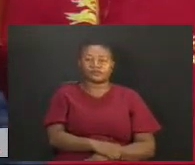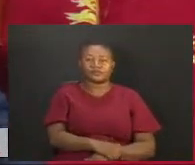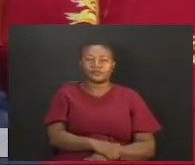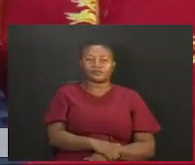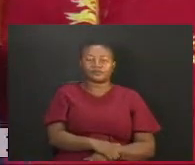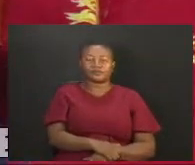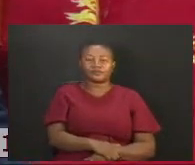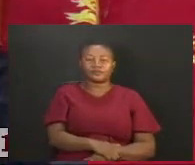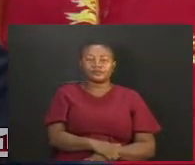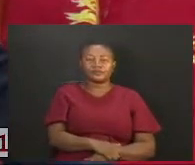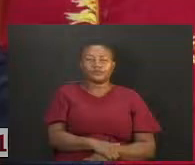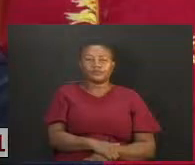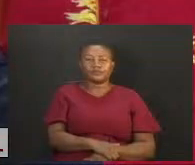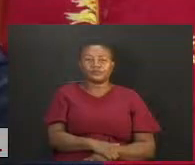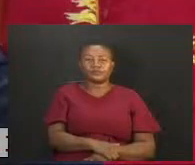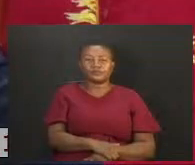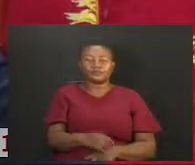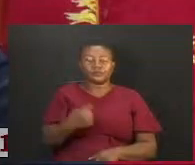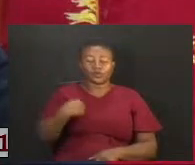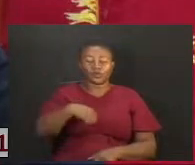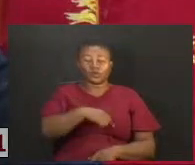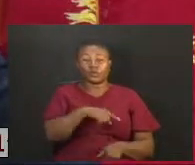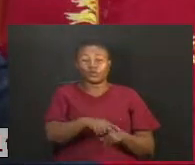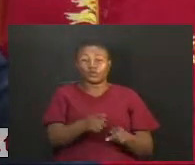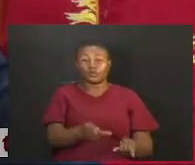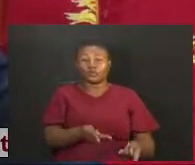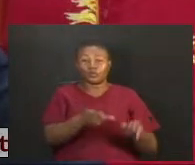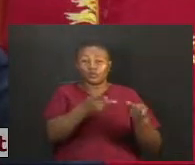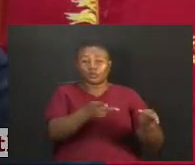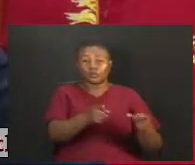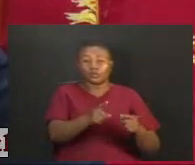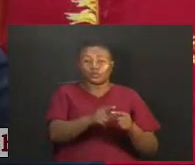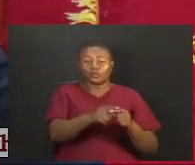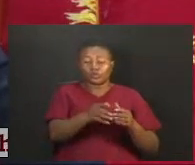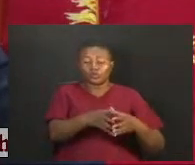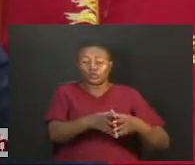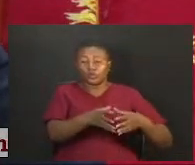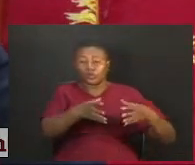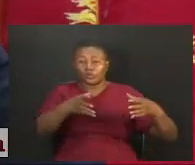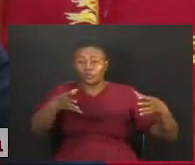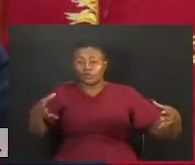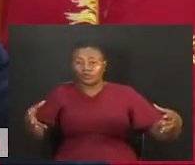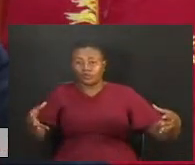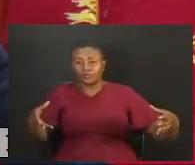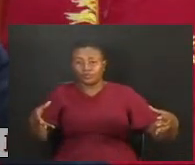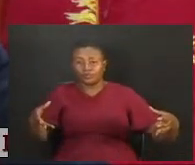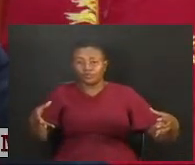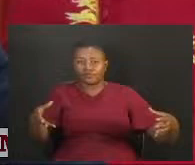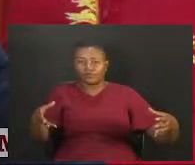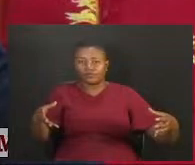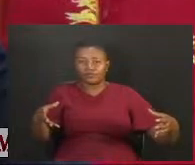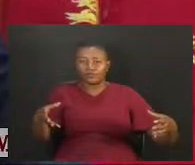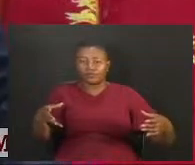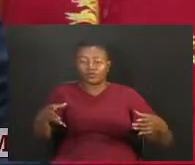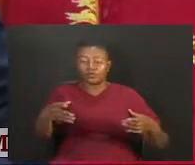Mr. Speaker, we also propose to extend the sunset clause to